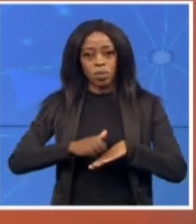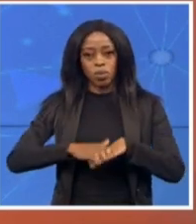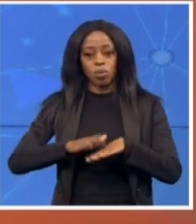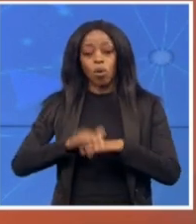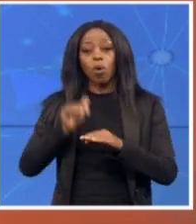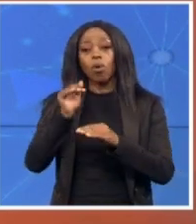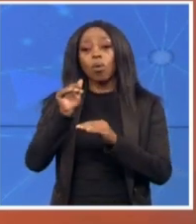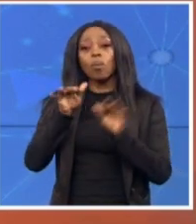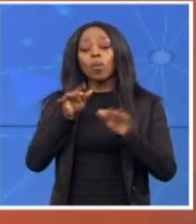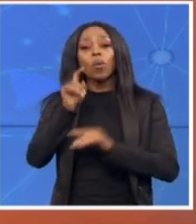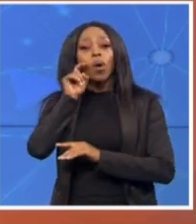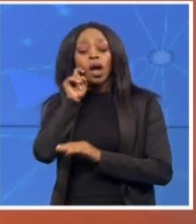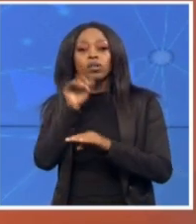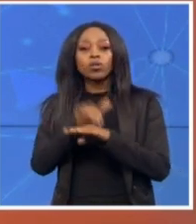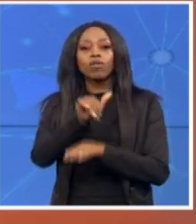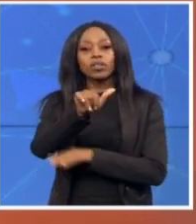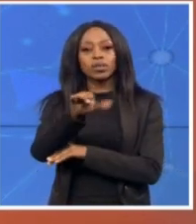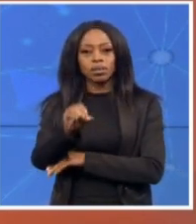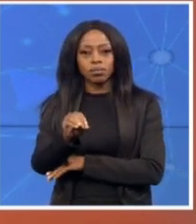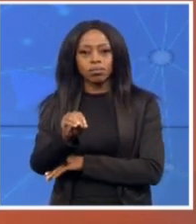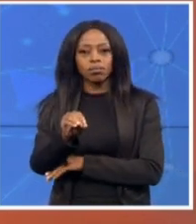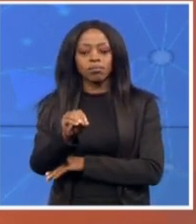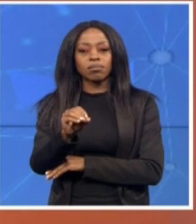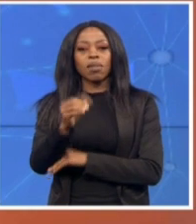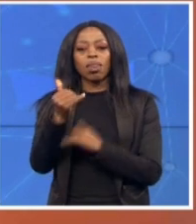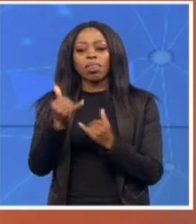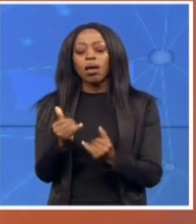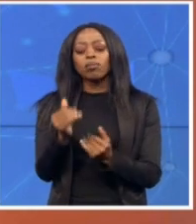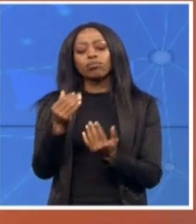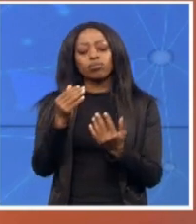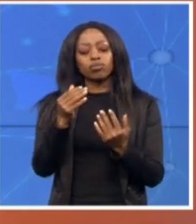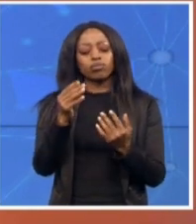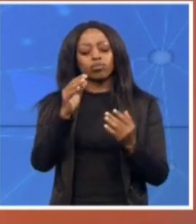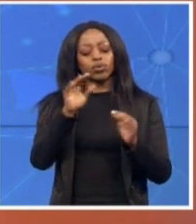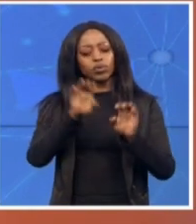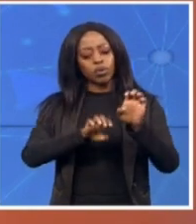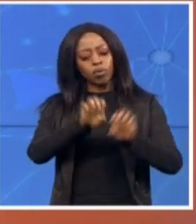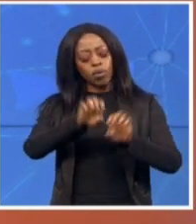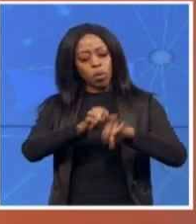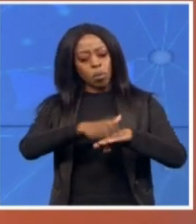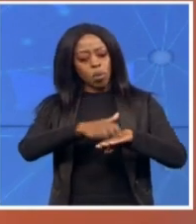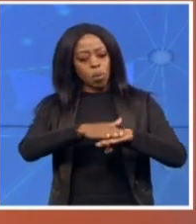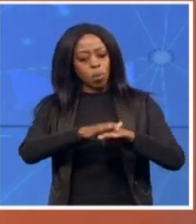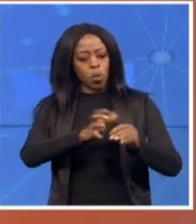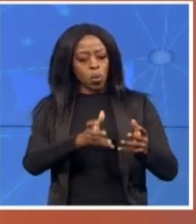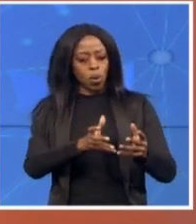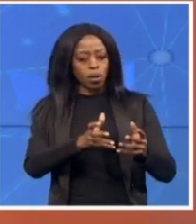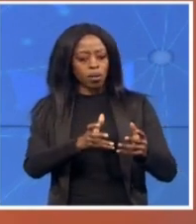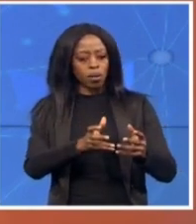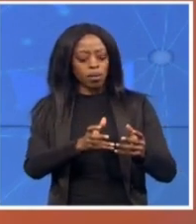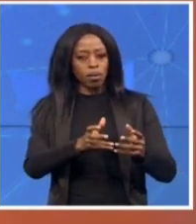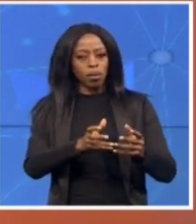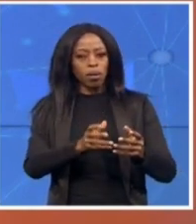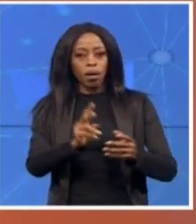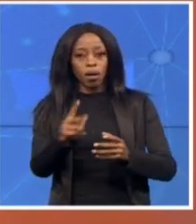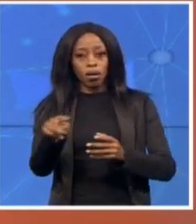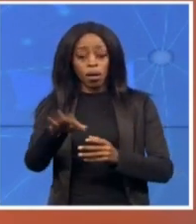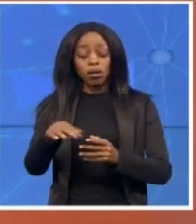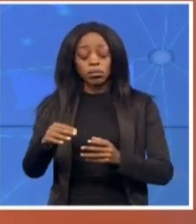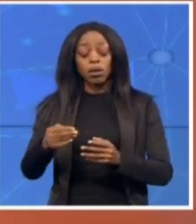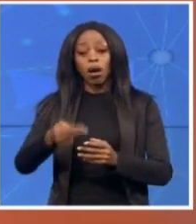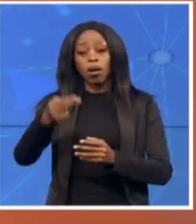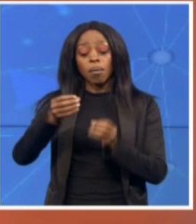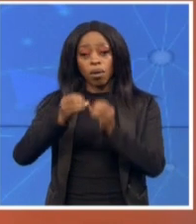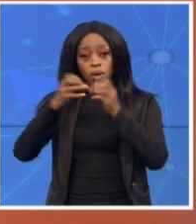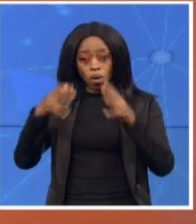back exactly where, you'll see the over strand has got the highest numbers of those. So we appreciate that. And we've seen also some